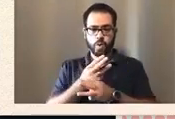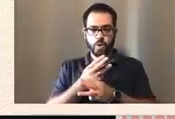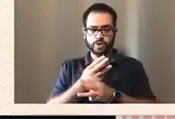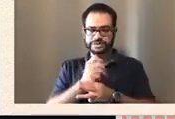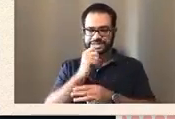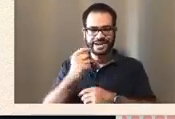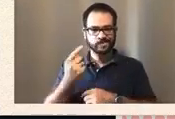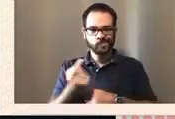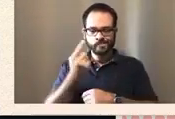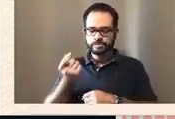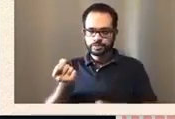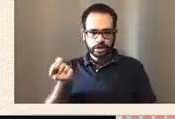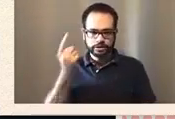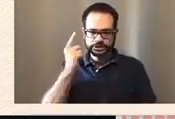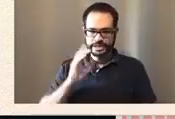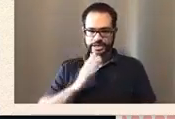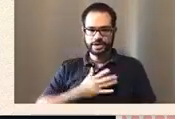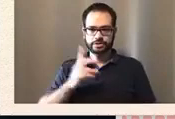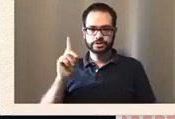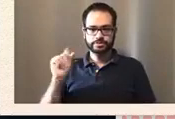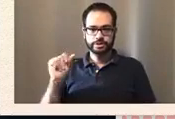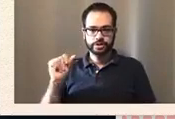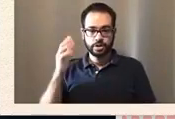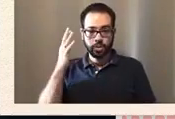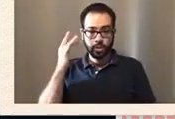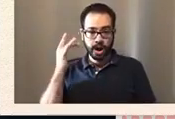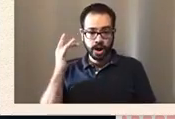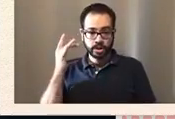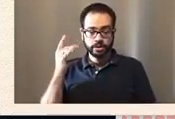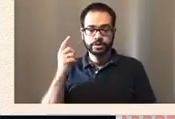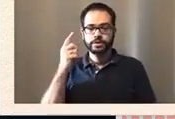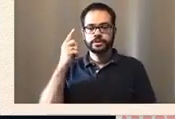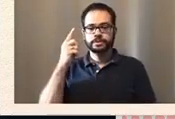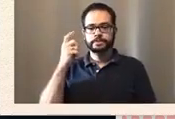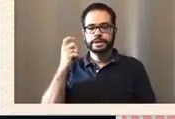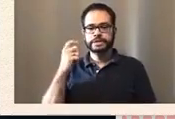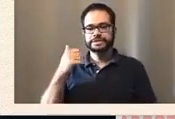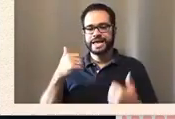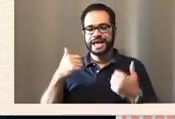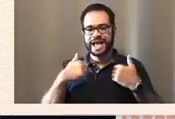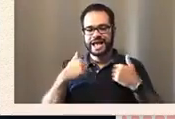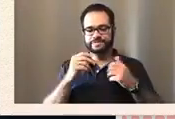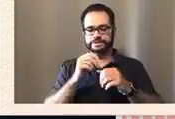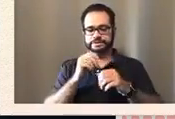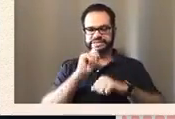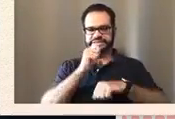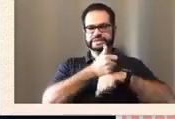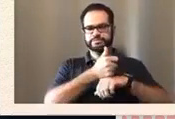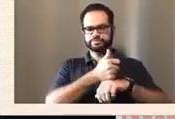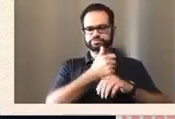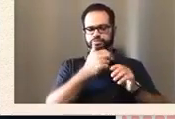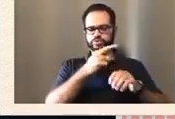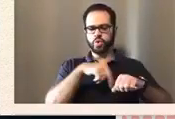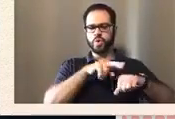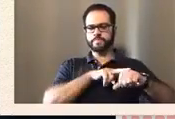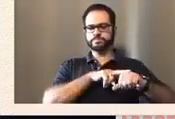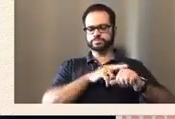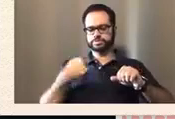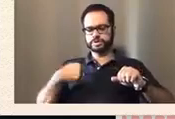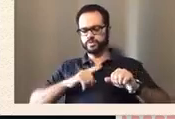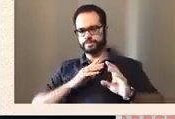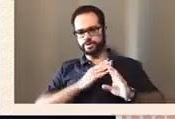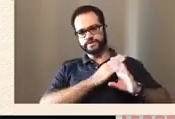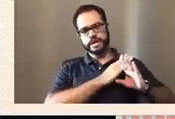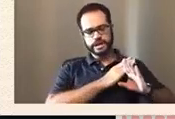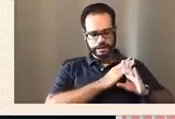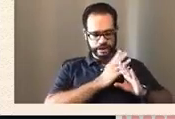understand our disabilities is because there are norms that sometimes stop us from speaking